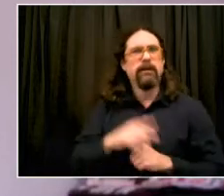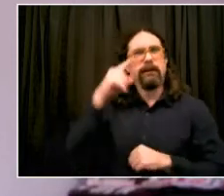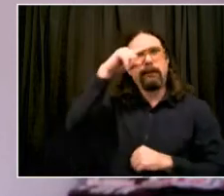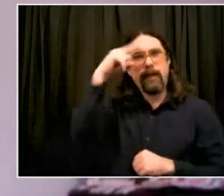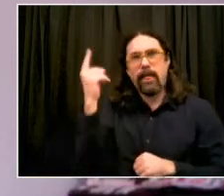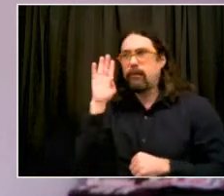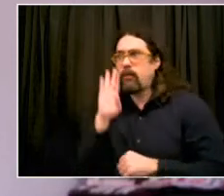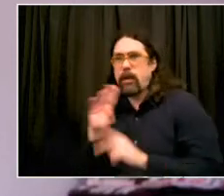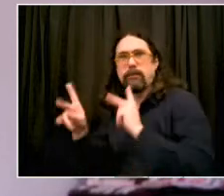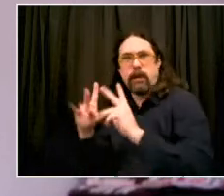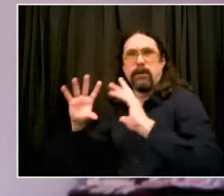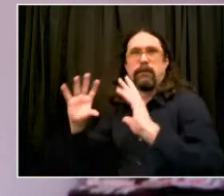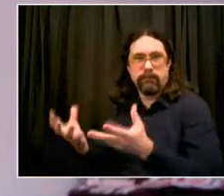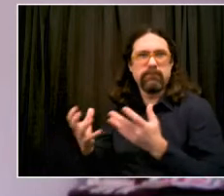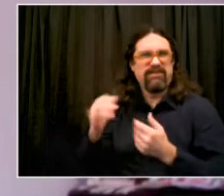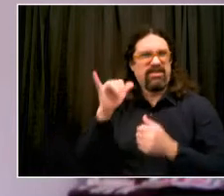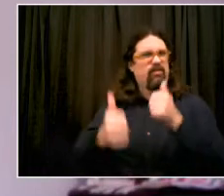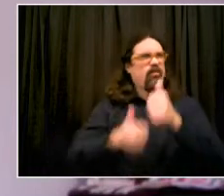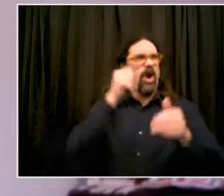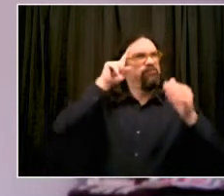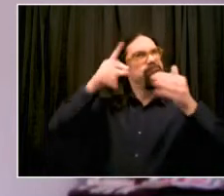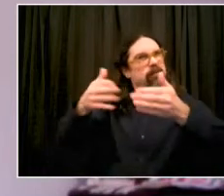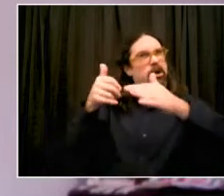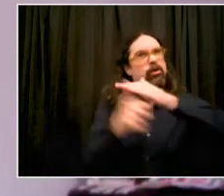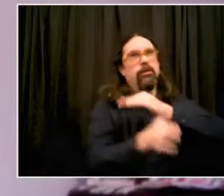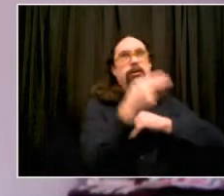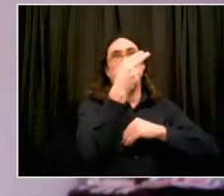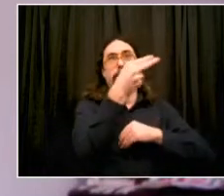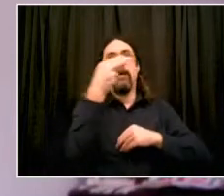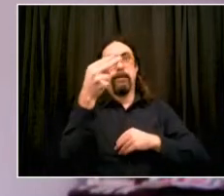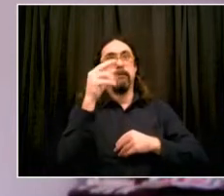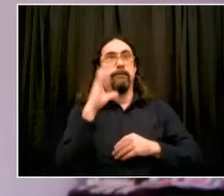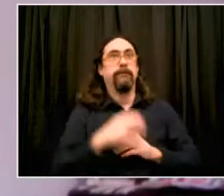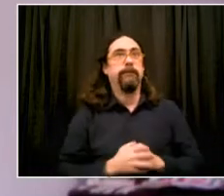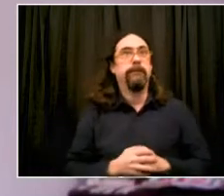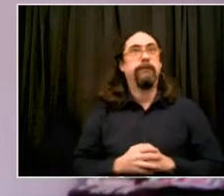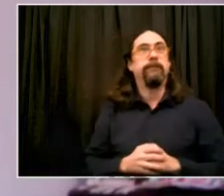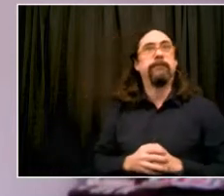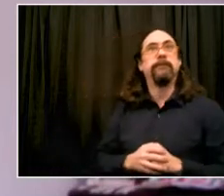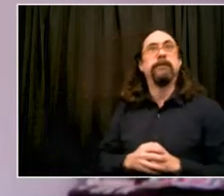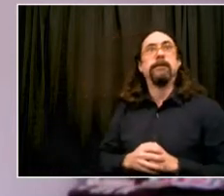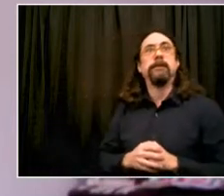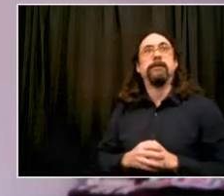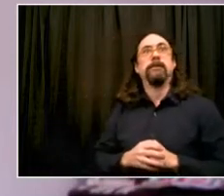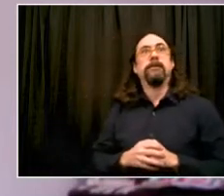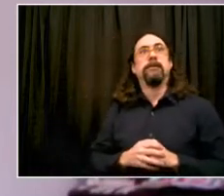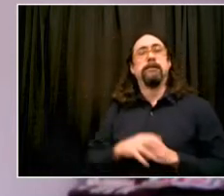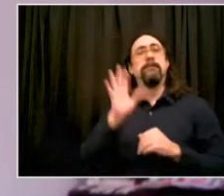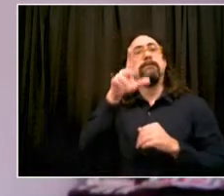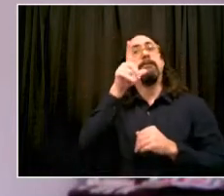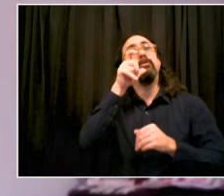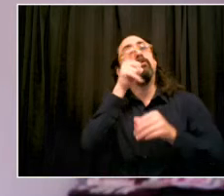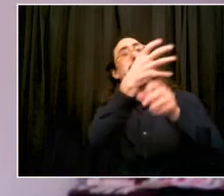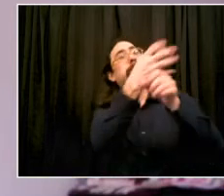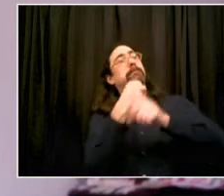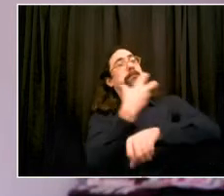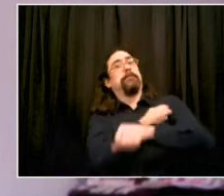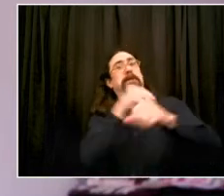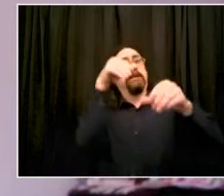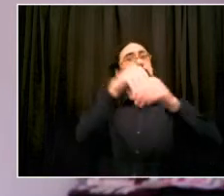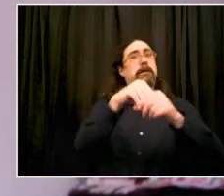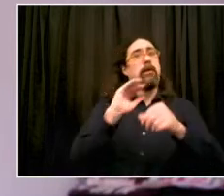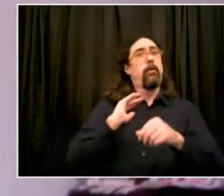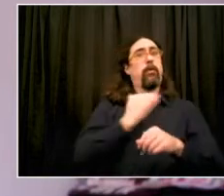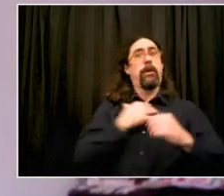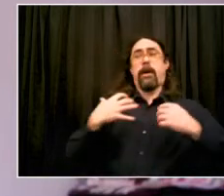for hospital and healthcare workers, although that's a very important part of what they have done to date. It's also their own